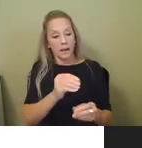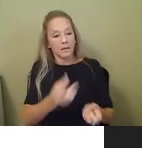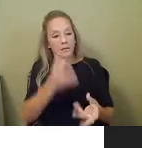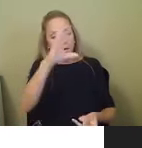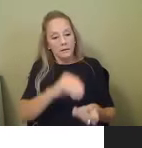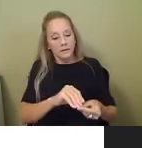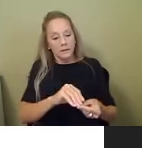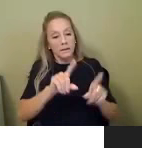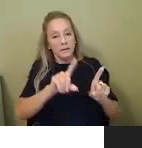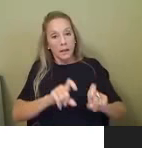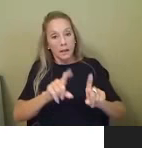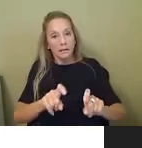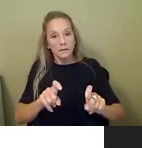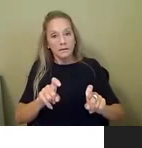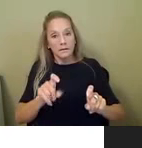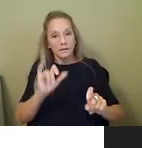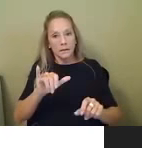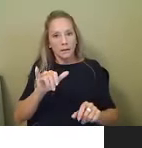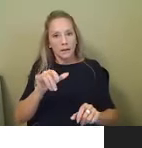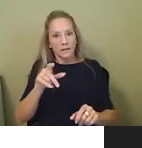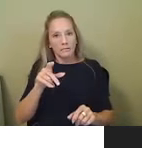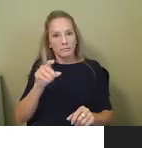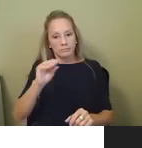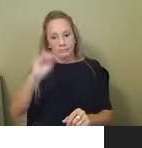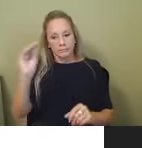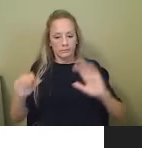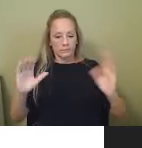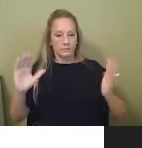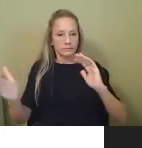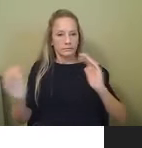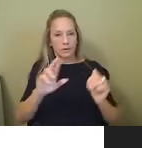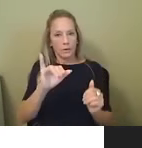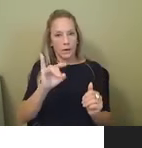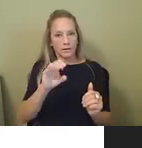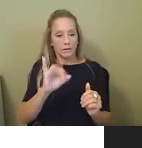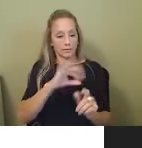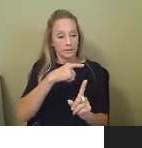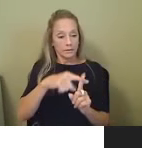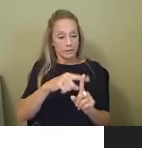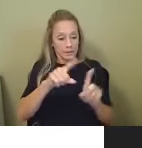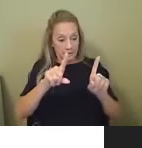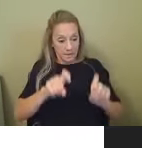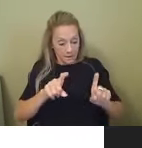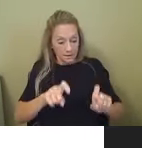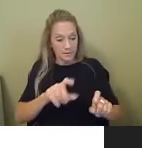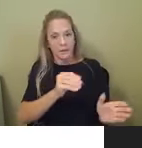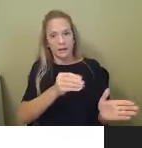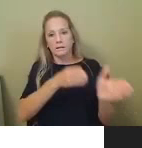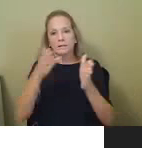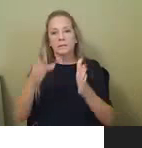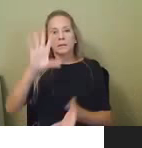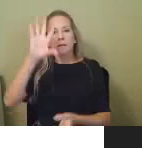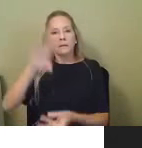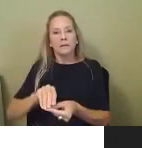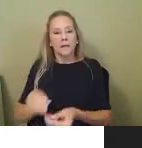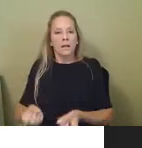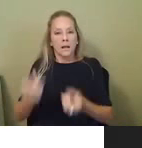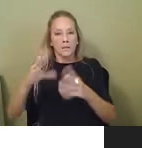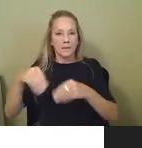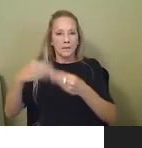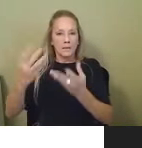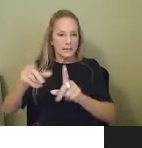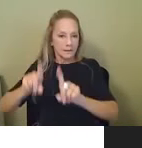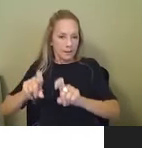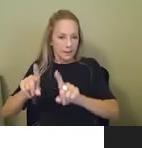of positive tests to total tests conducted. And in a perfect scenario, it gives an assessment of how large